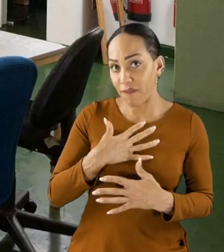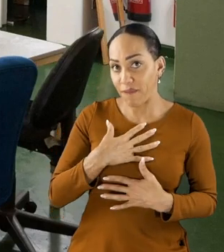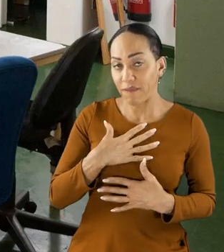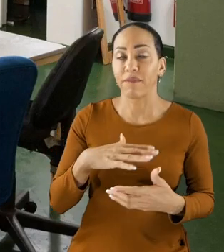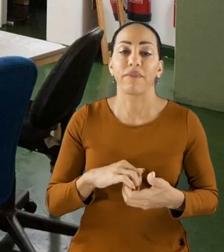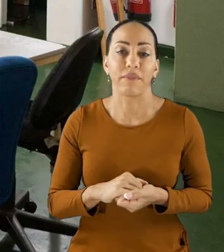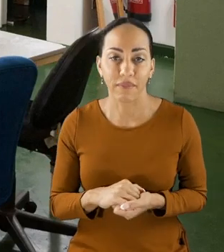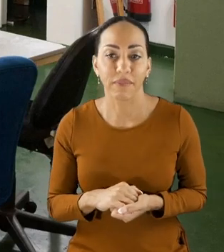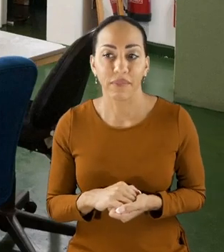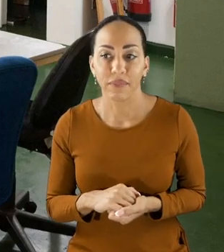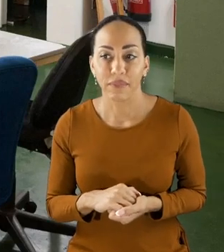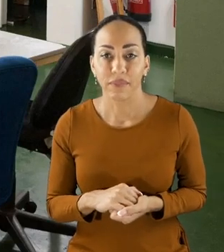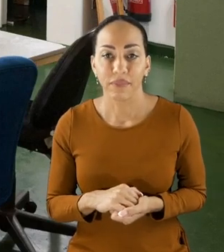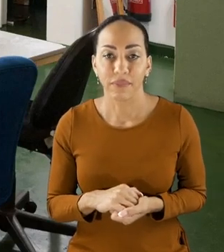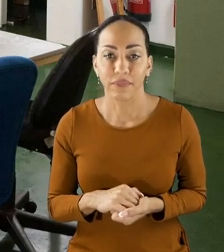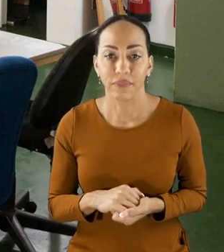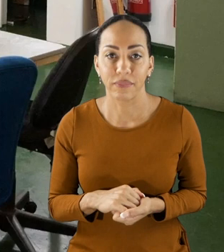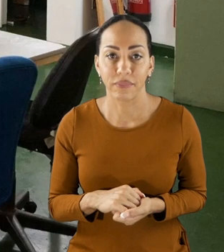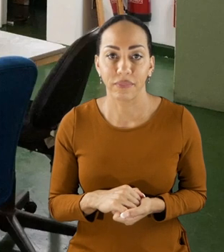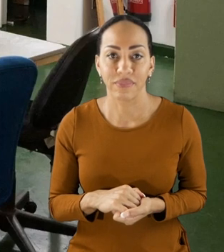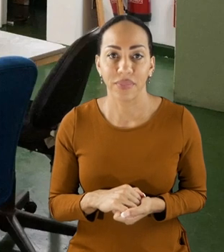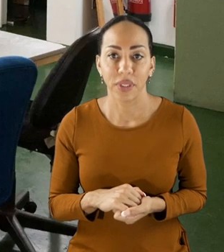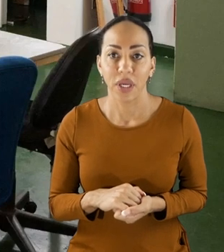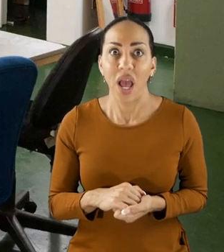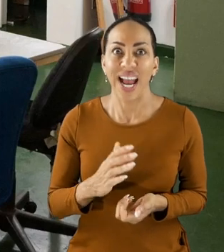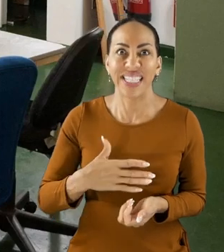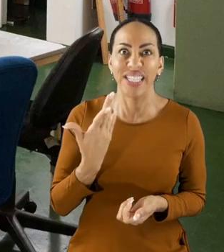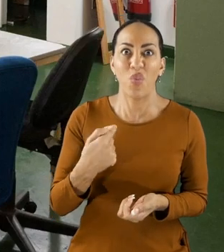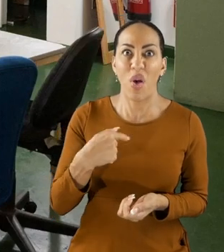did a lot myself, and